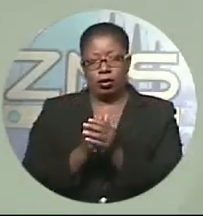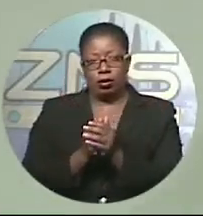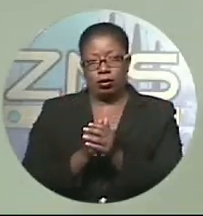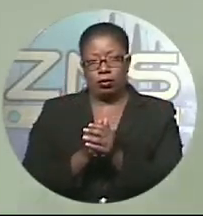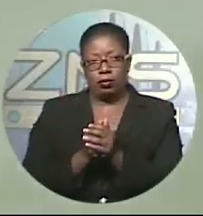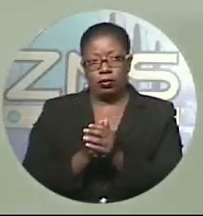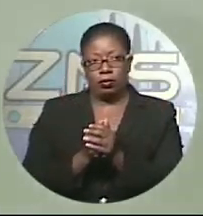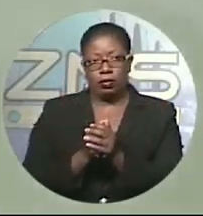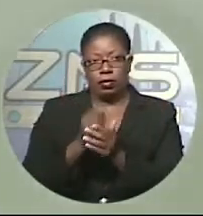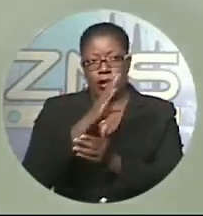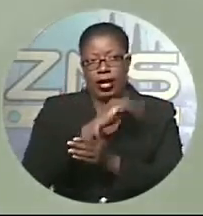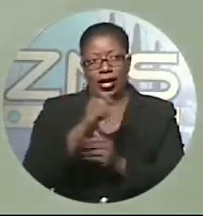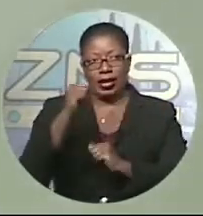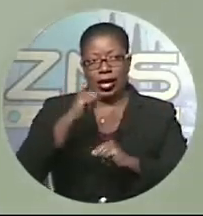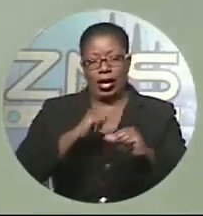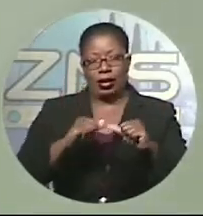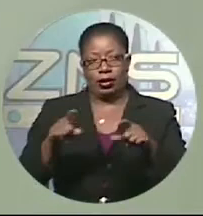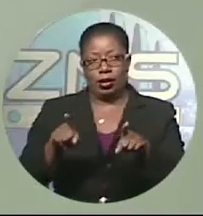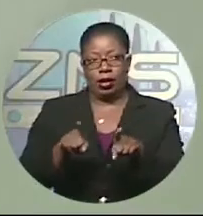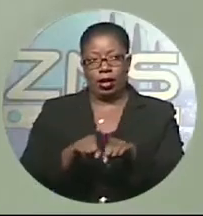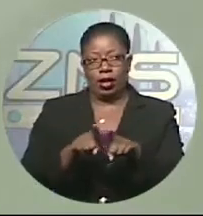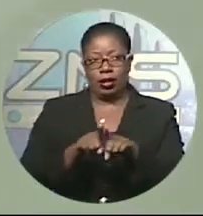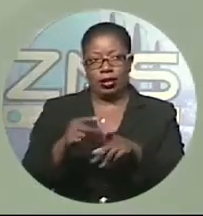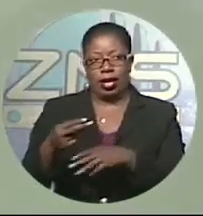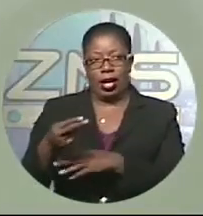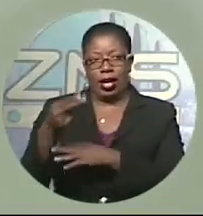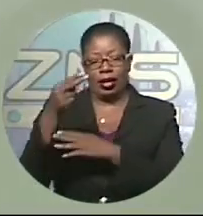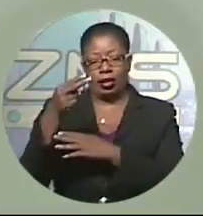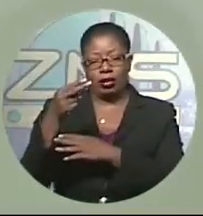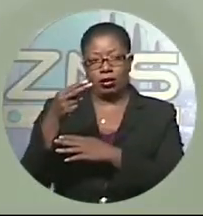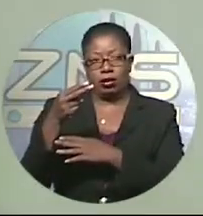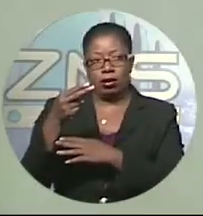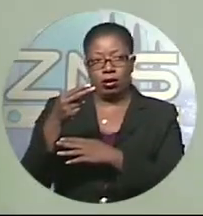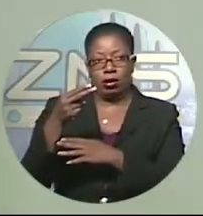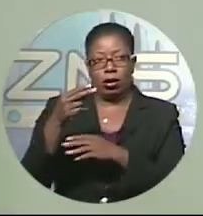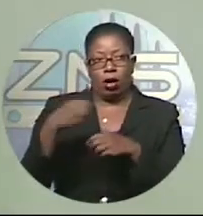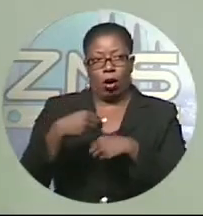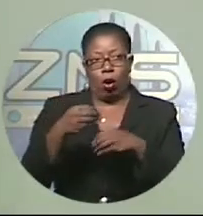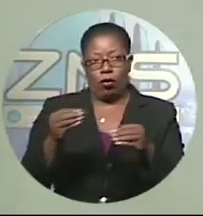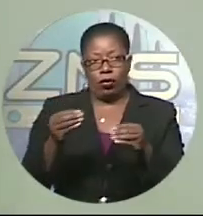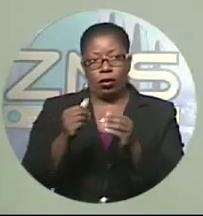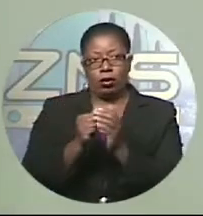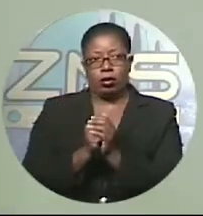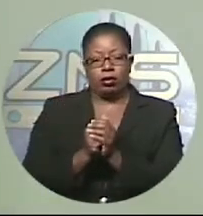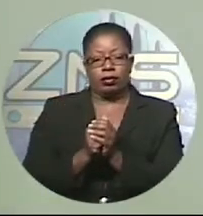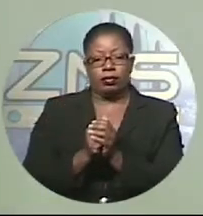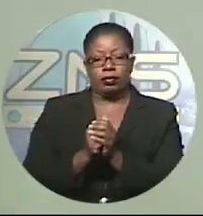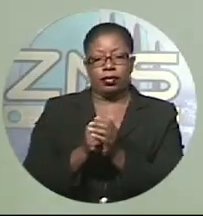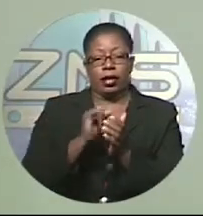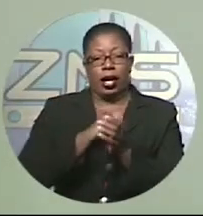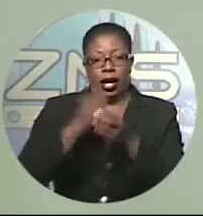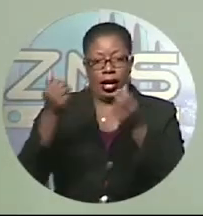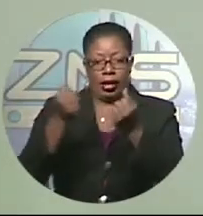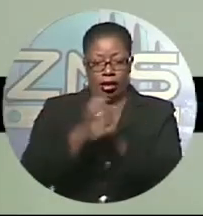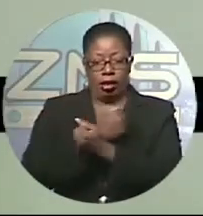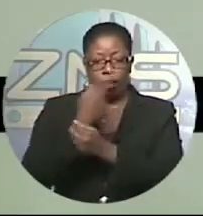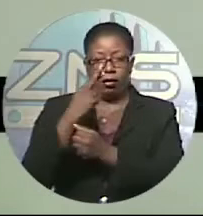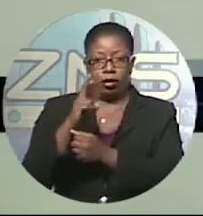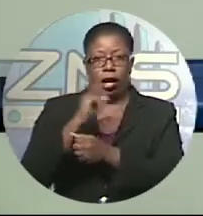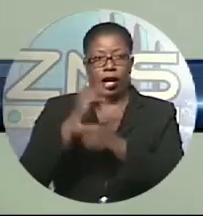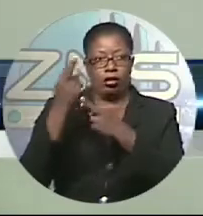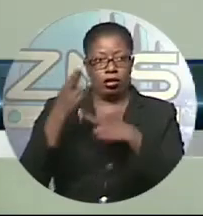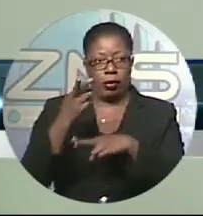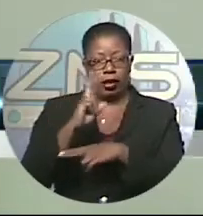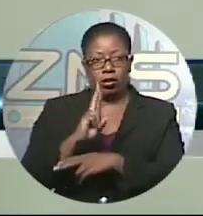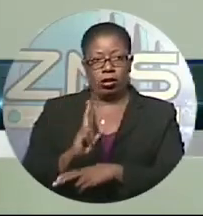and act as the highest, in the highest office of this land. I love her, I respect her, I know where